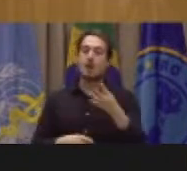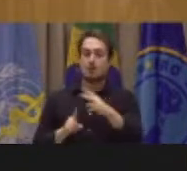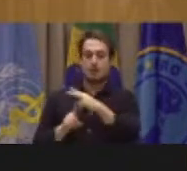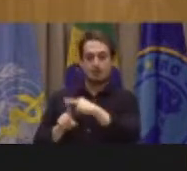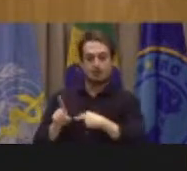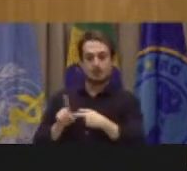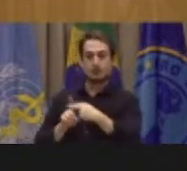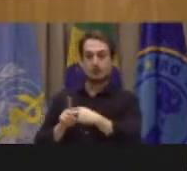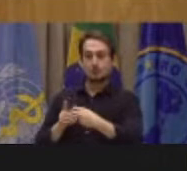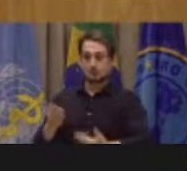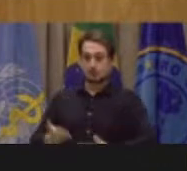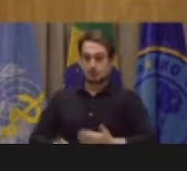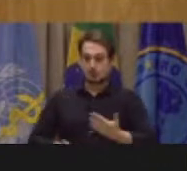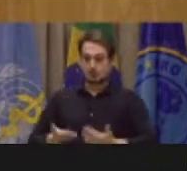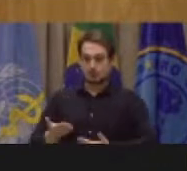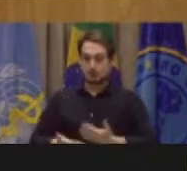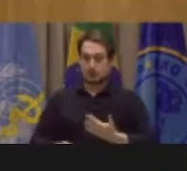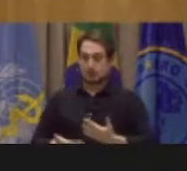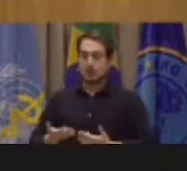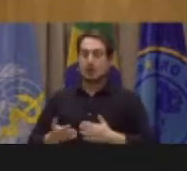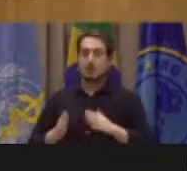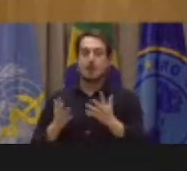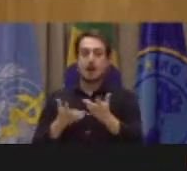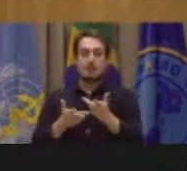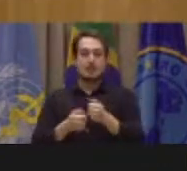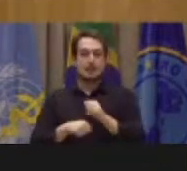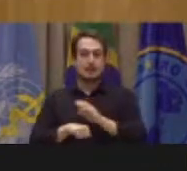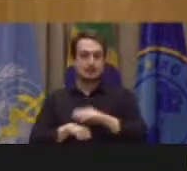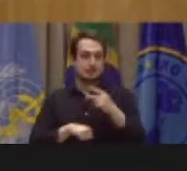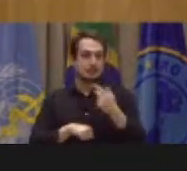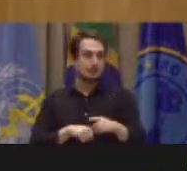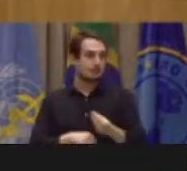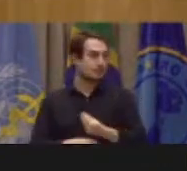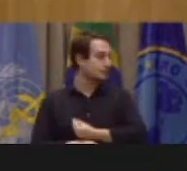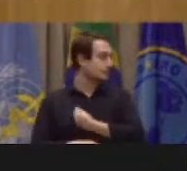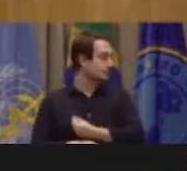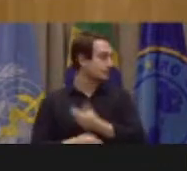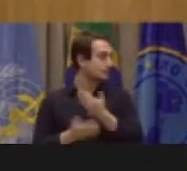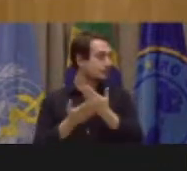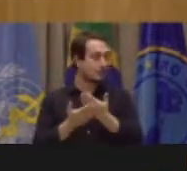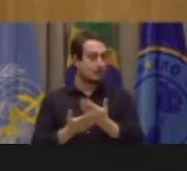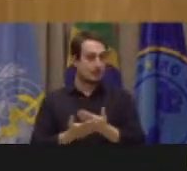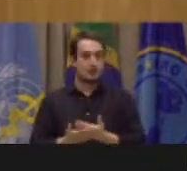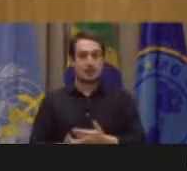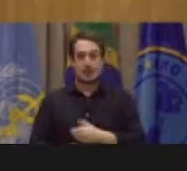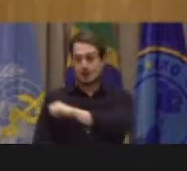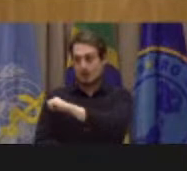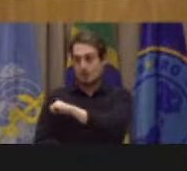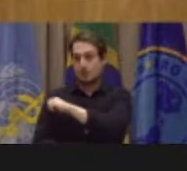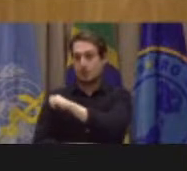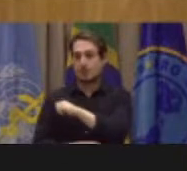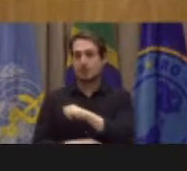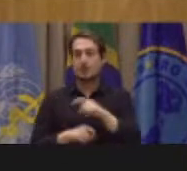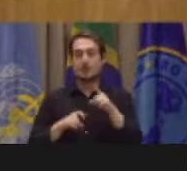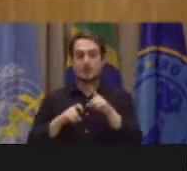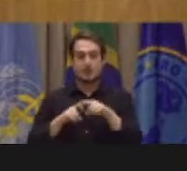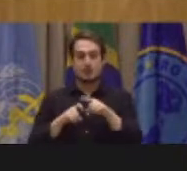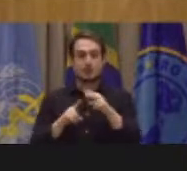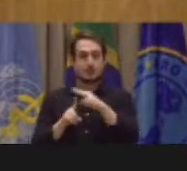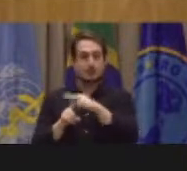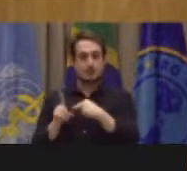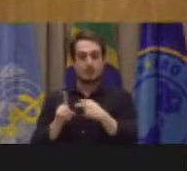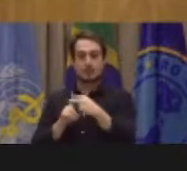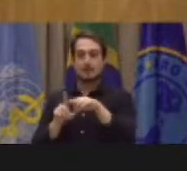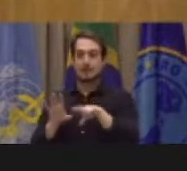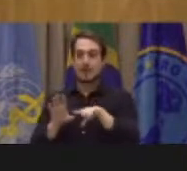show in the perspective of the services, the abilities and knowledge and competences that all the students of medicine need to develop in